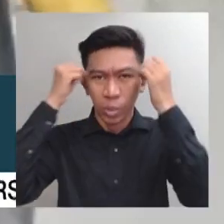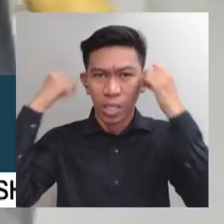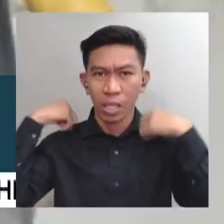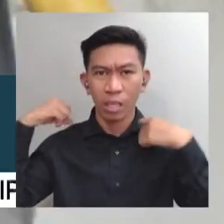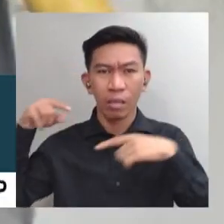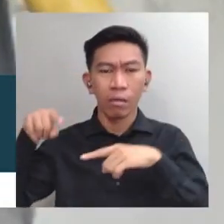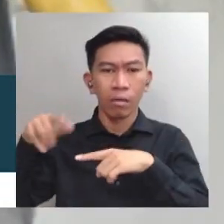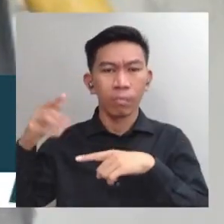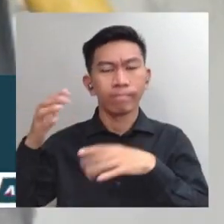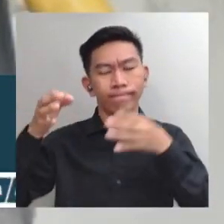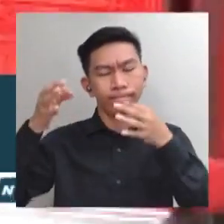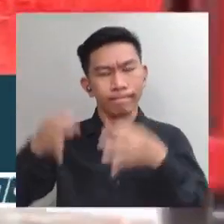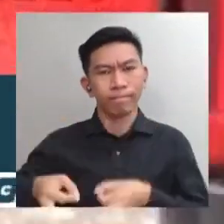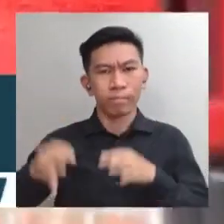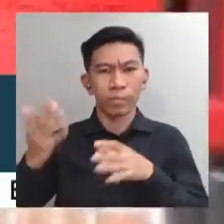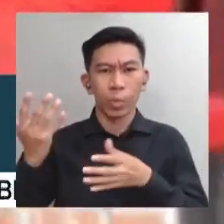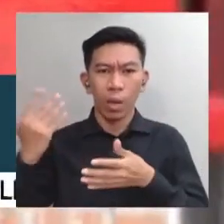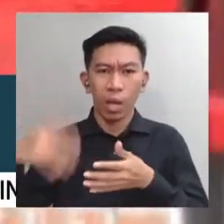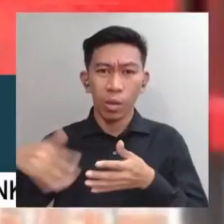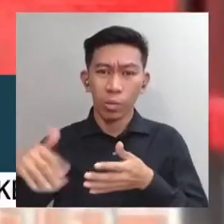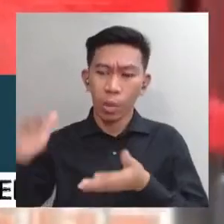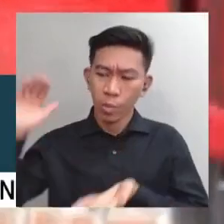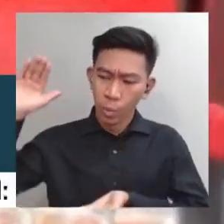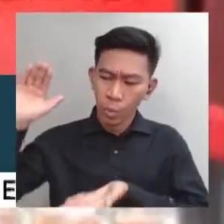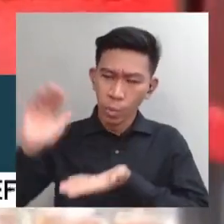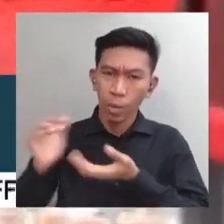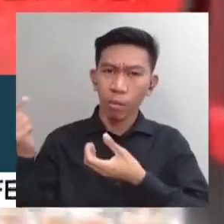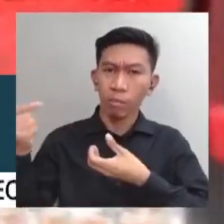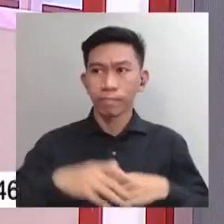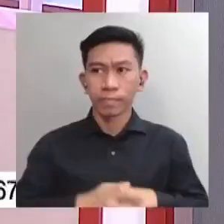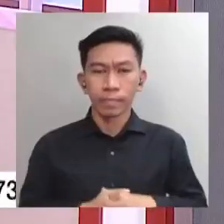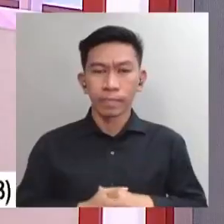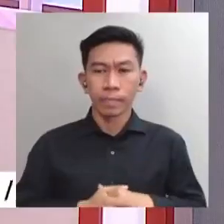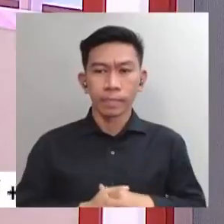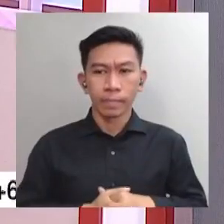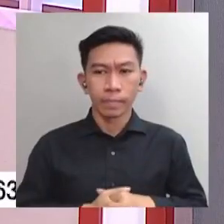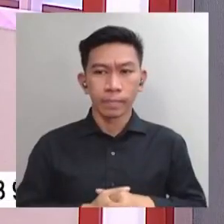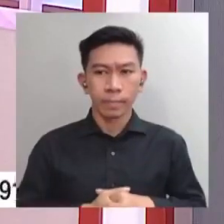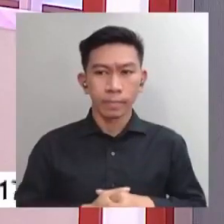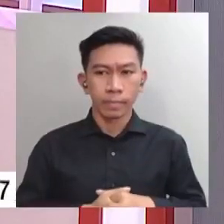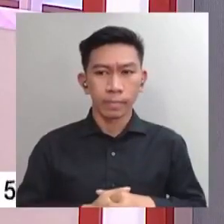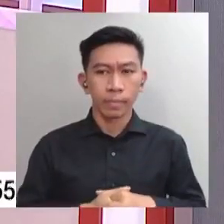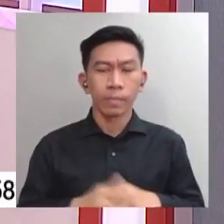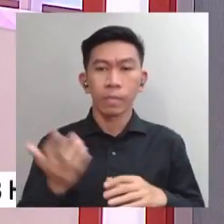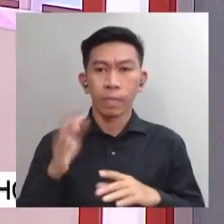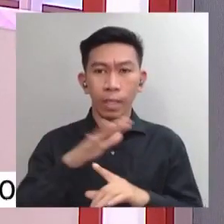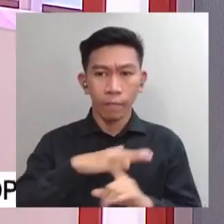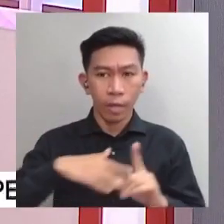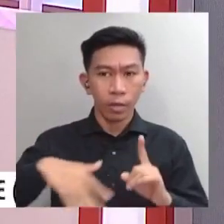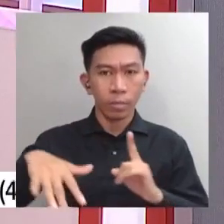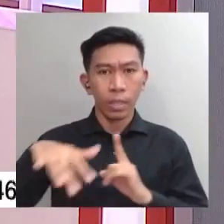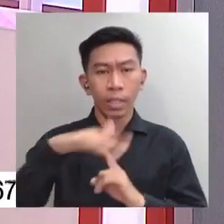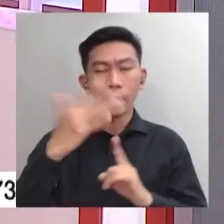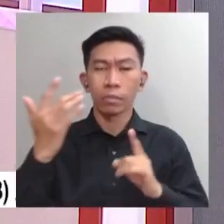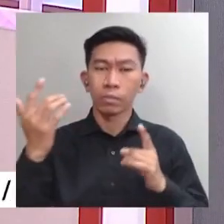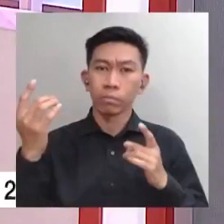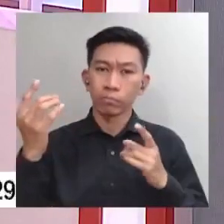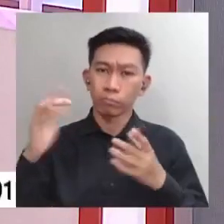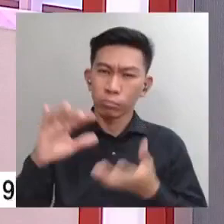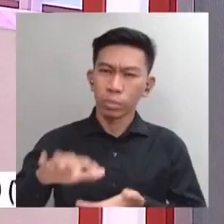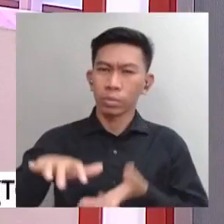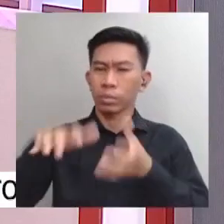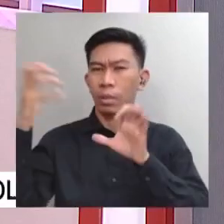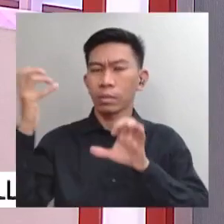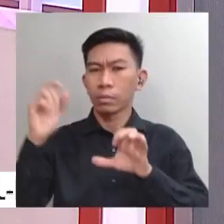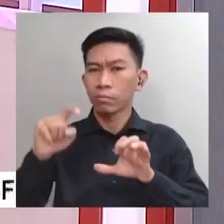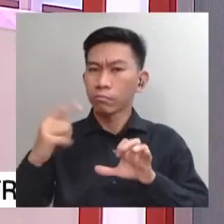production by a million barrels per day beginning next month. An environmental disaster expert says the Philippine